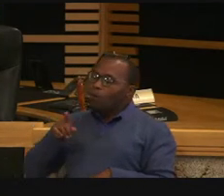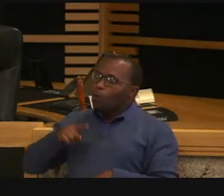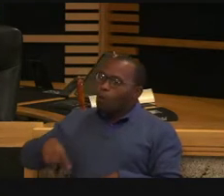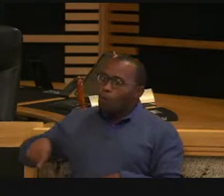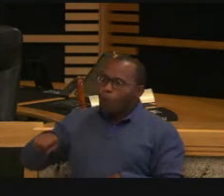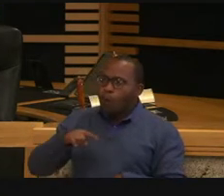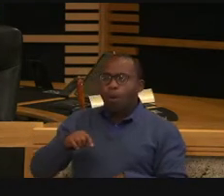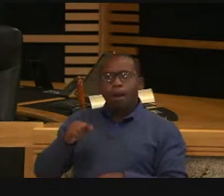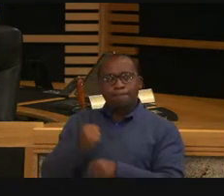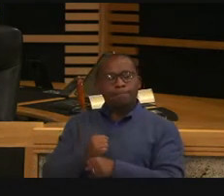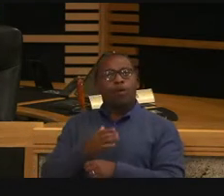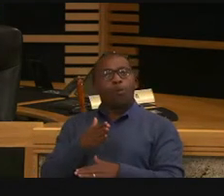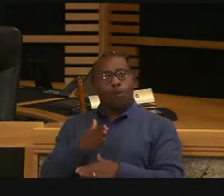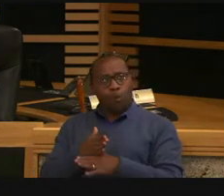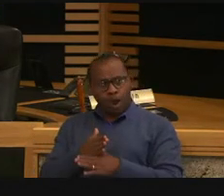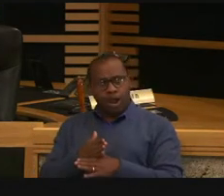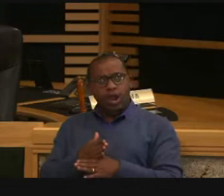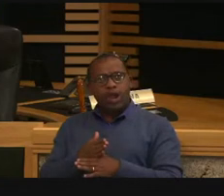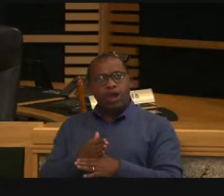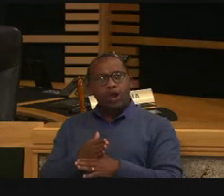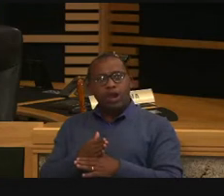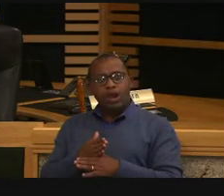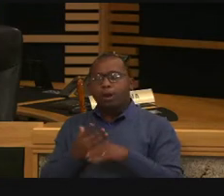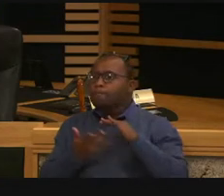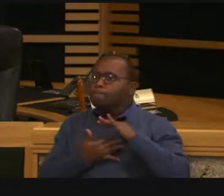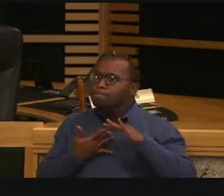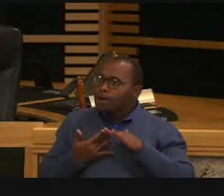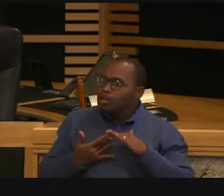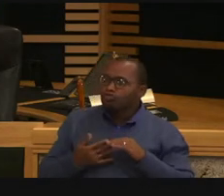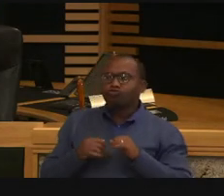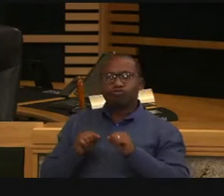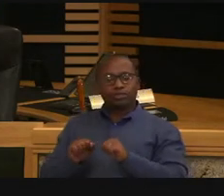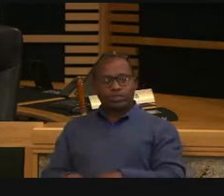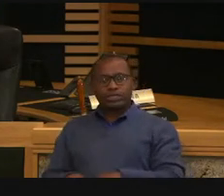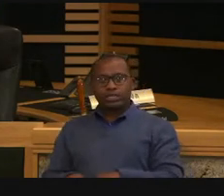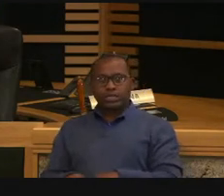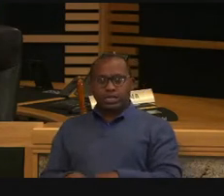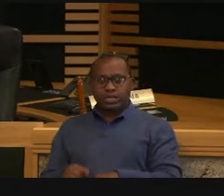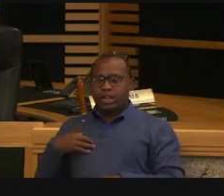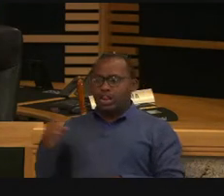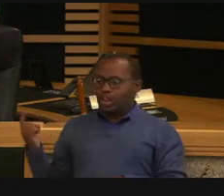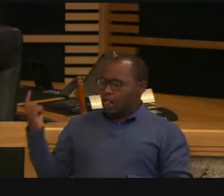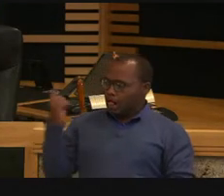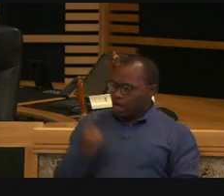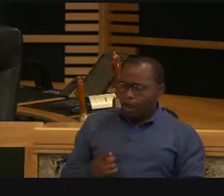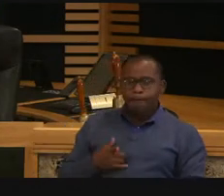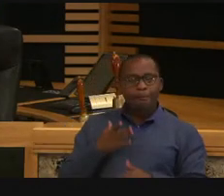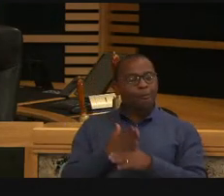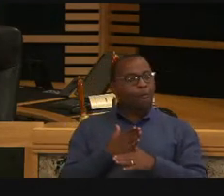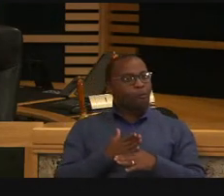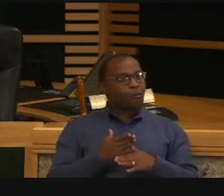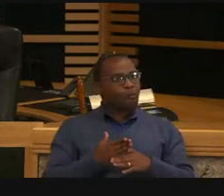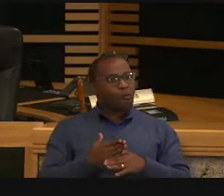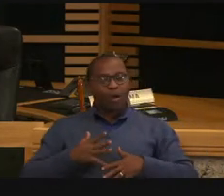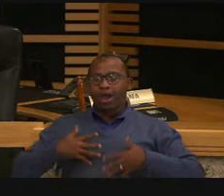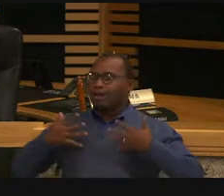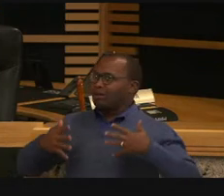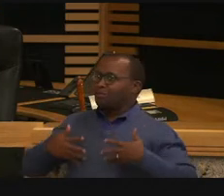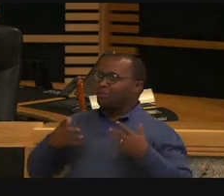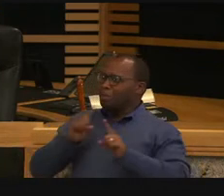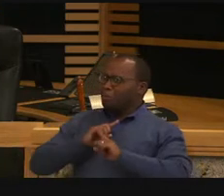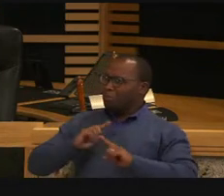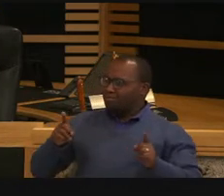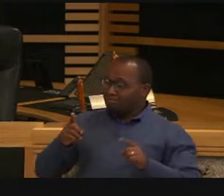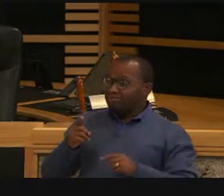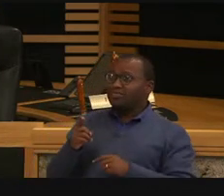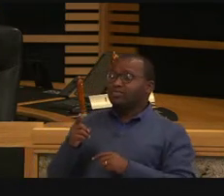inhliziyo zabo zithi babasebenze bezokuphangela. Kodwa le yokuphatha kwakhe kwabasebenzi, it is out of order.